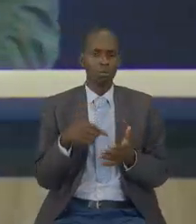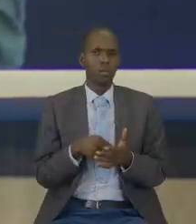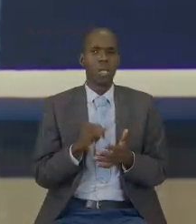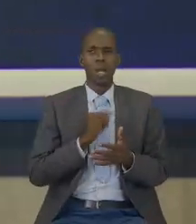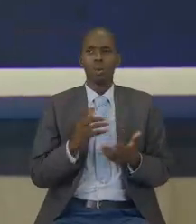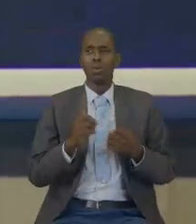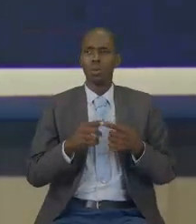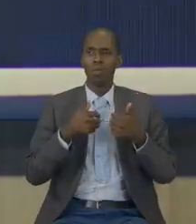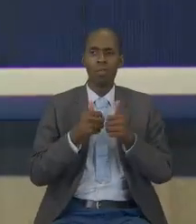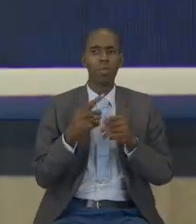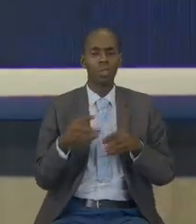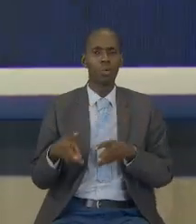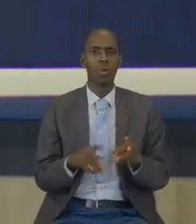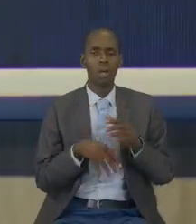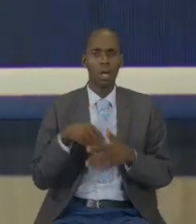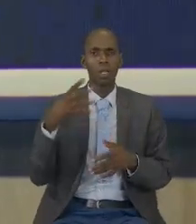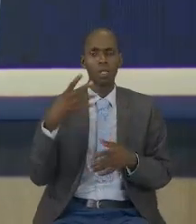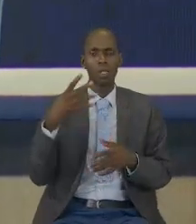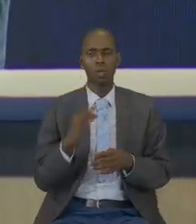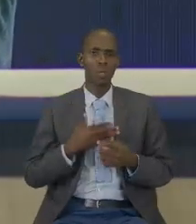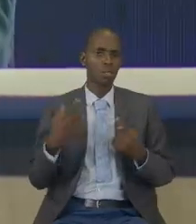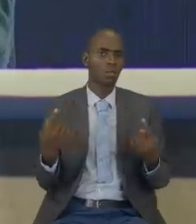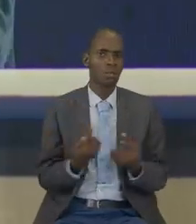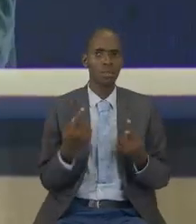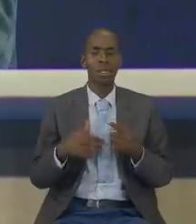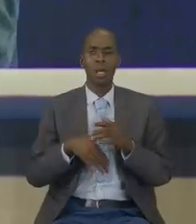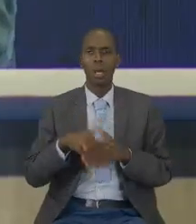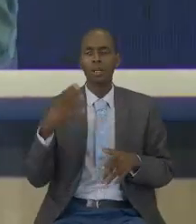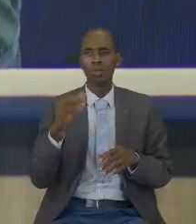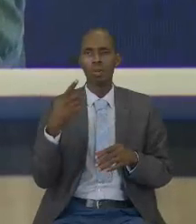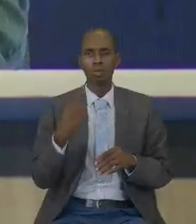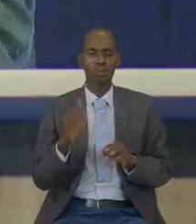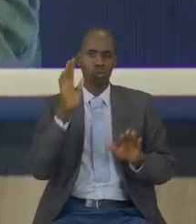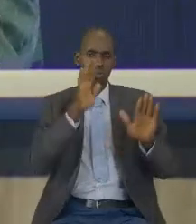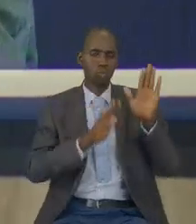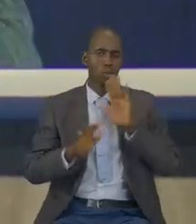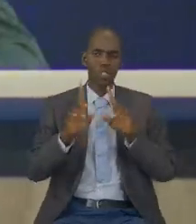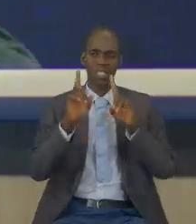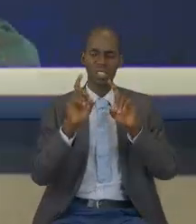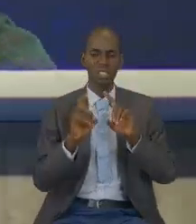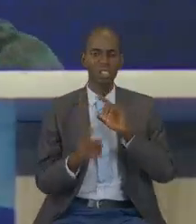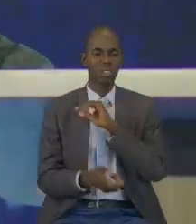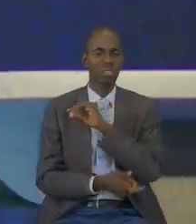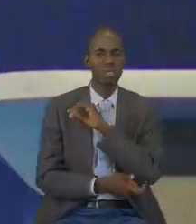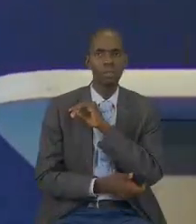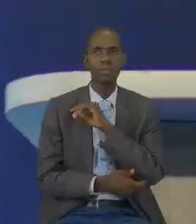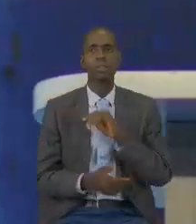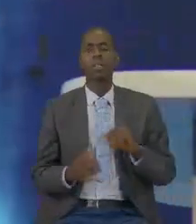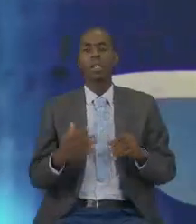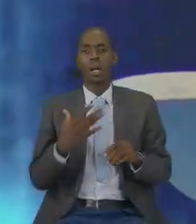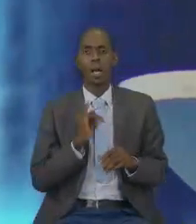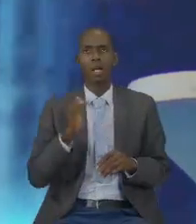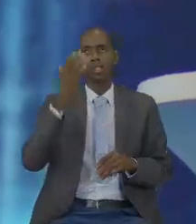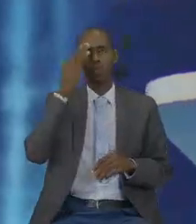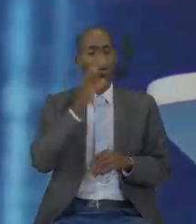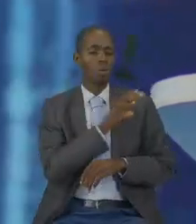way out of my transgression, out of the trial, the temptation, and tribulation. I know Christ is